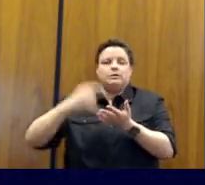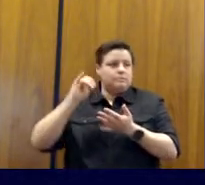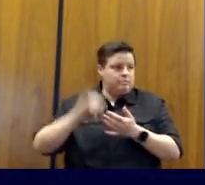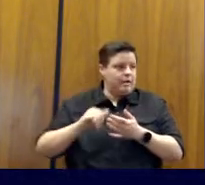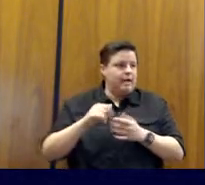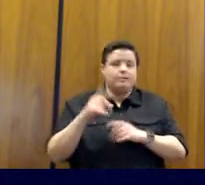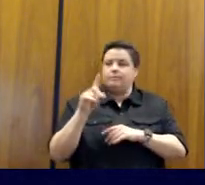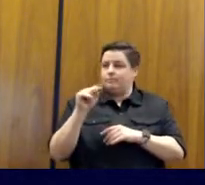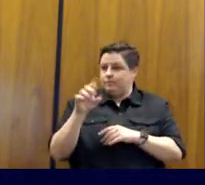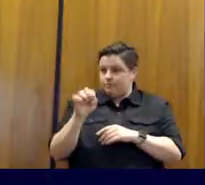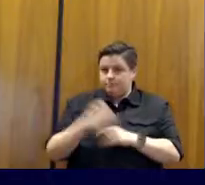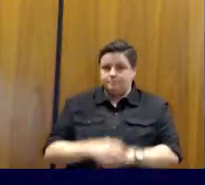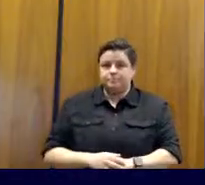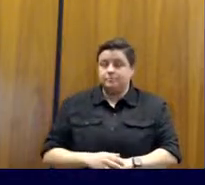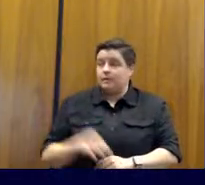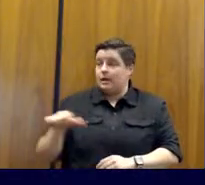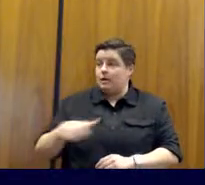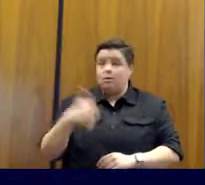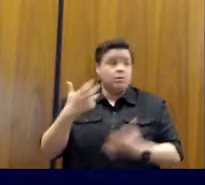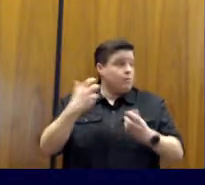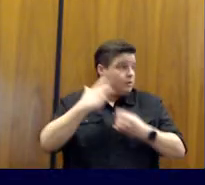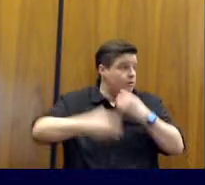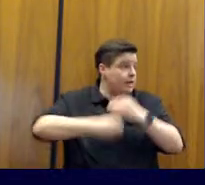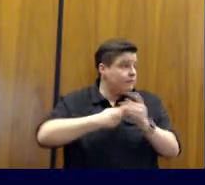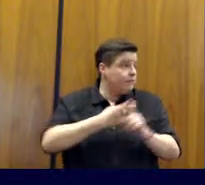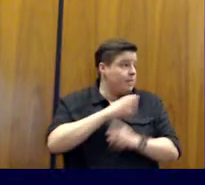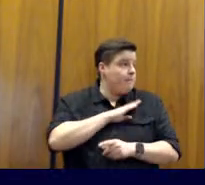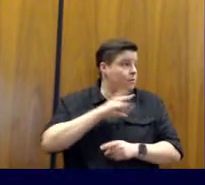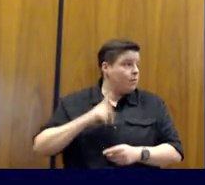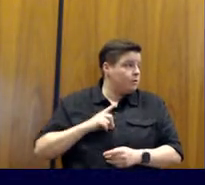Anything else from any other board member? Okay.